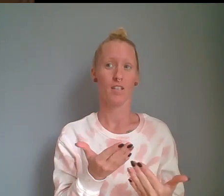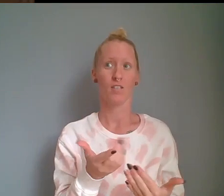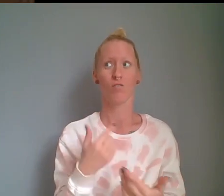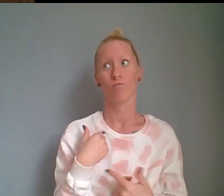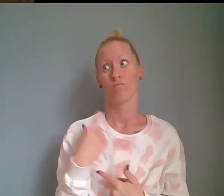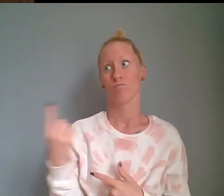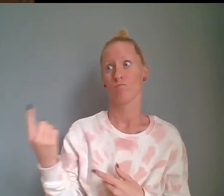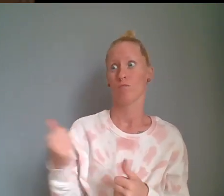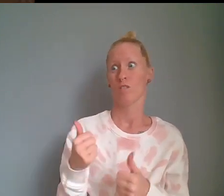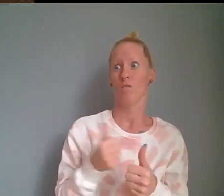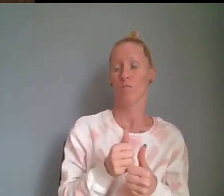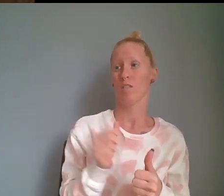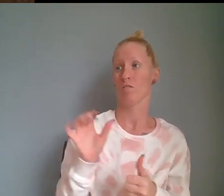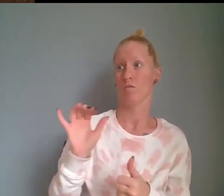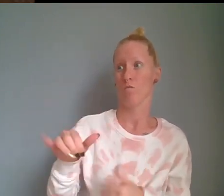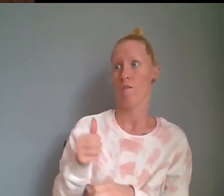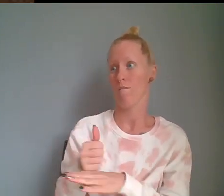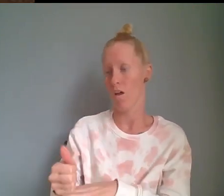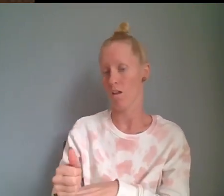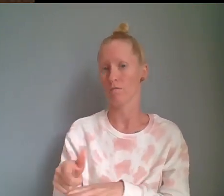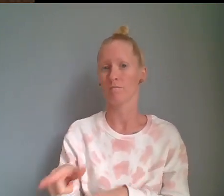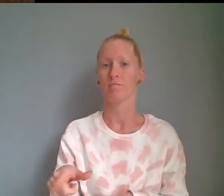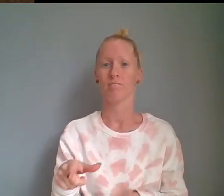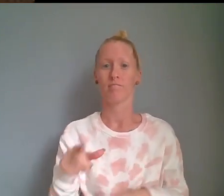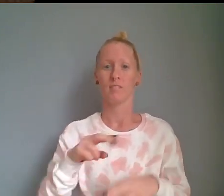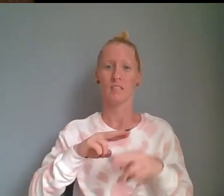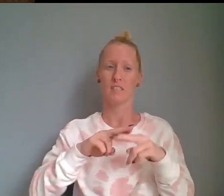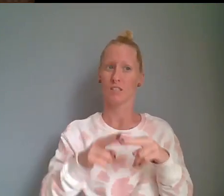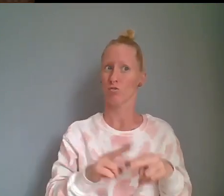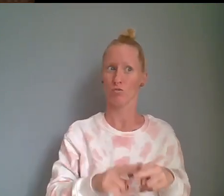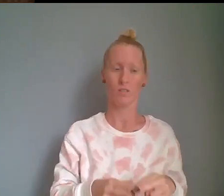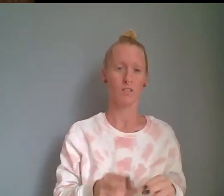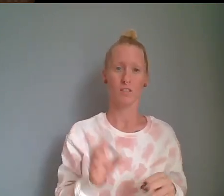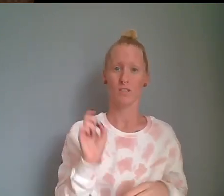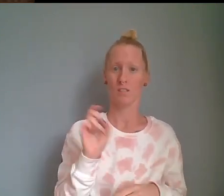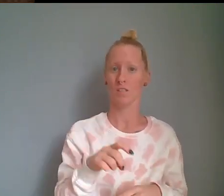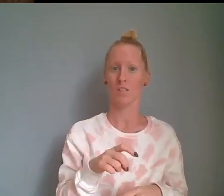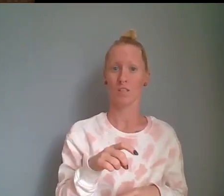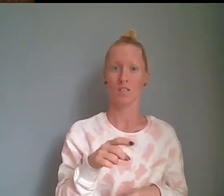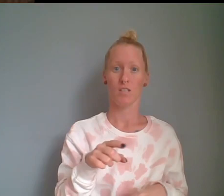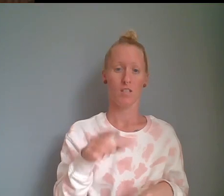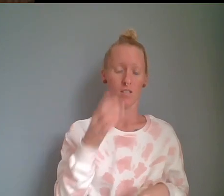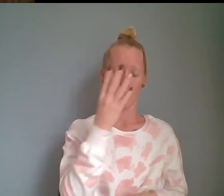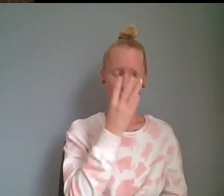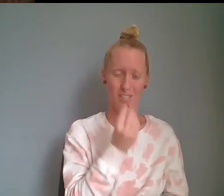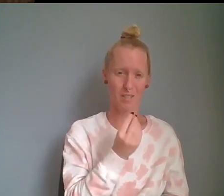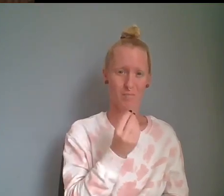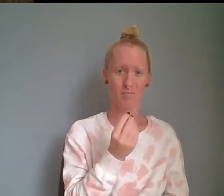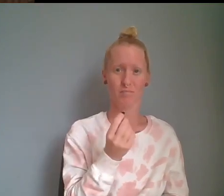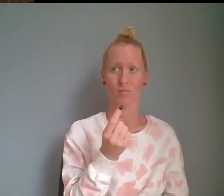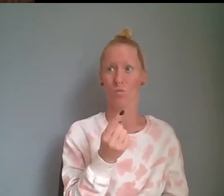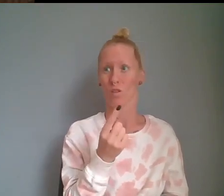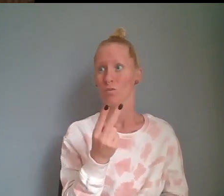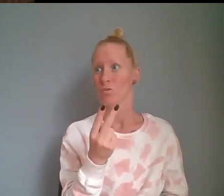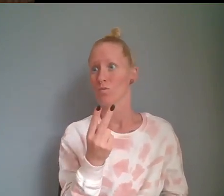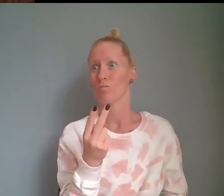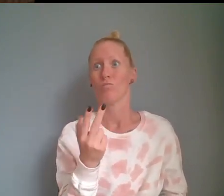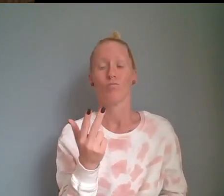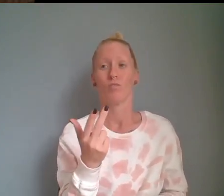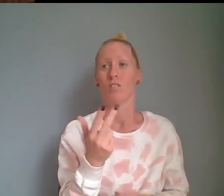fault. Okay? There's a decreased need for sleep. They may only sleep a couple of hours a night and get up raring to